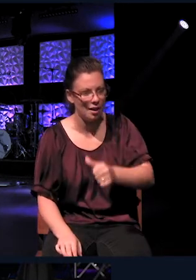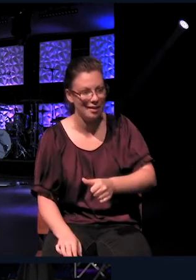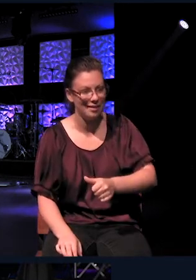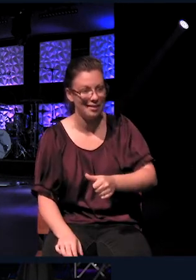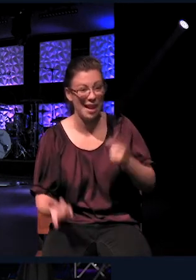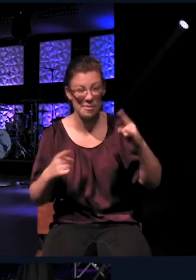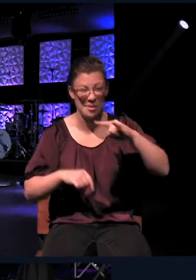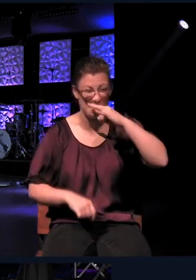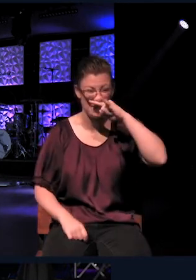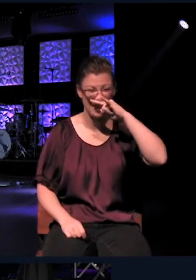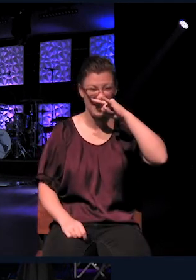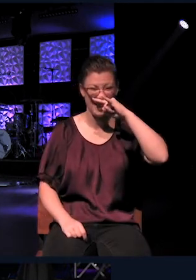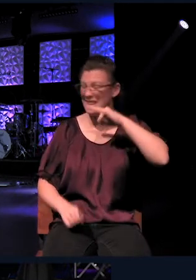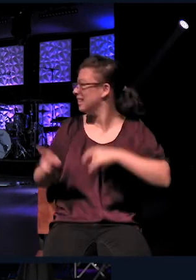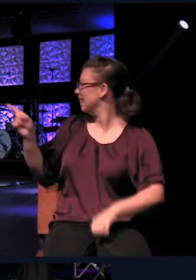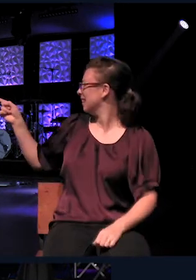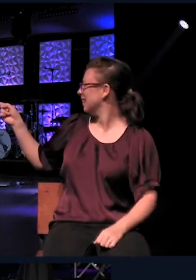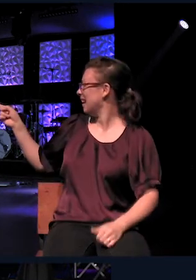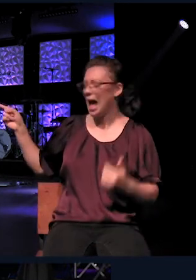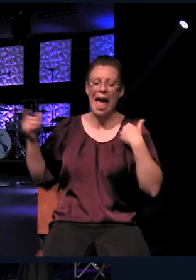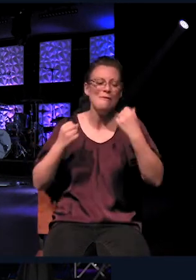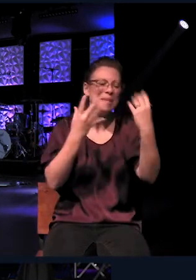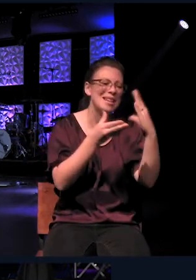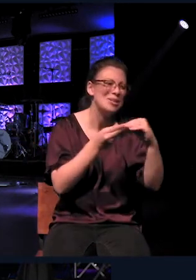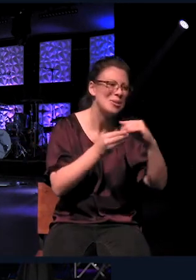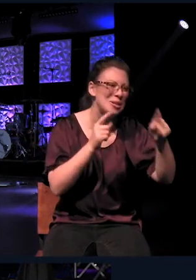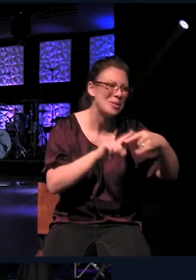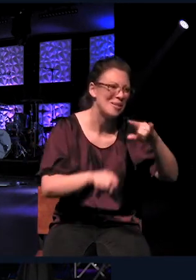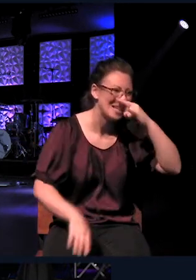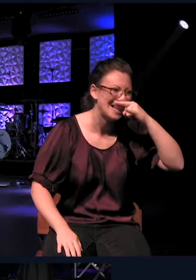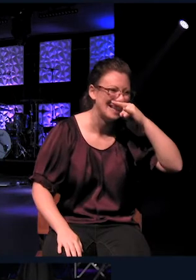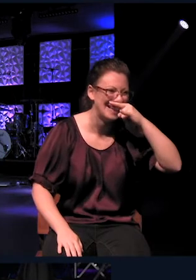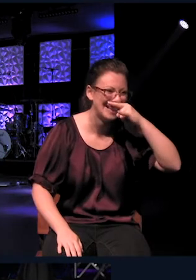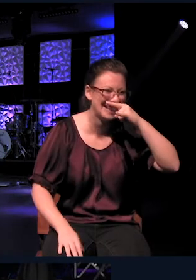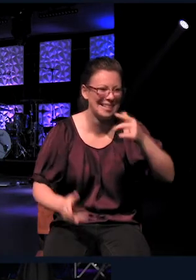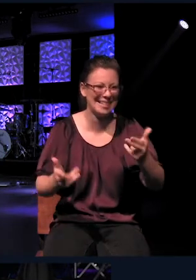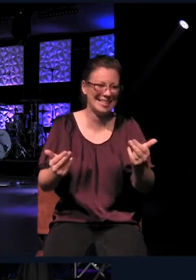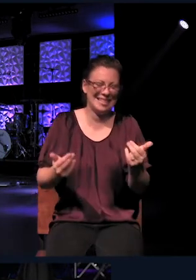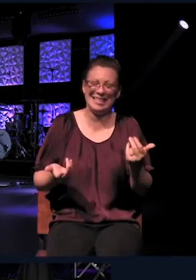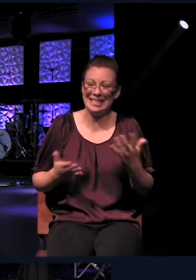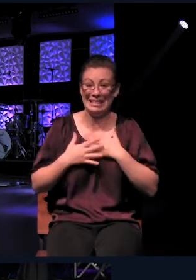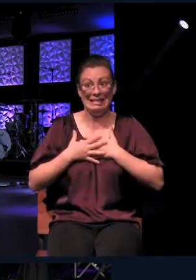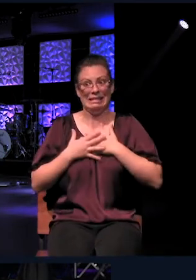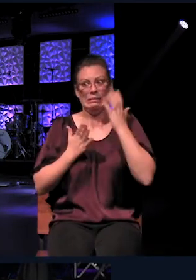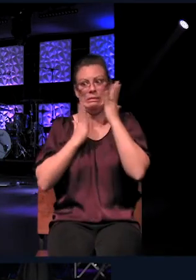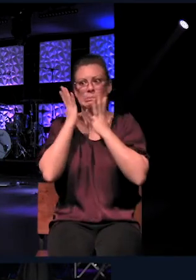Okay. That sounds, anyways. That wasn't in my notes.